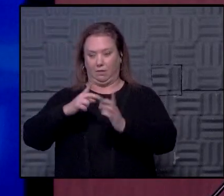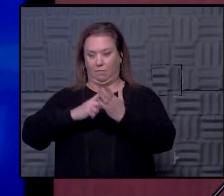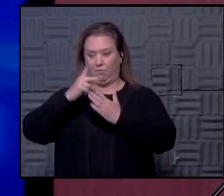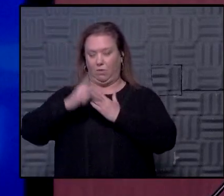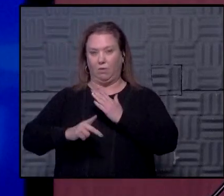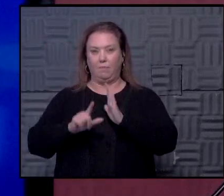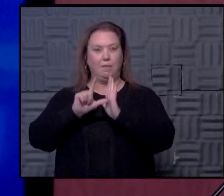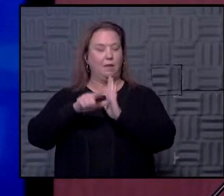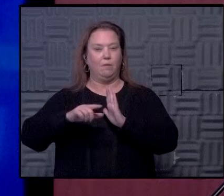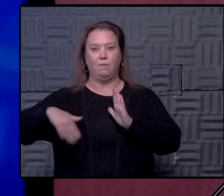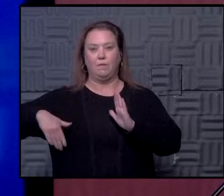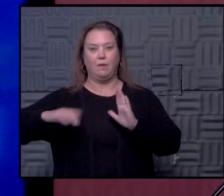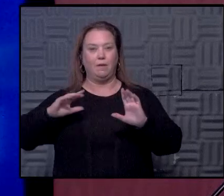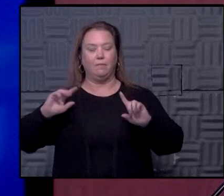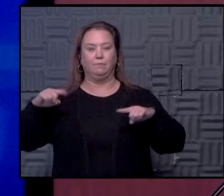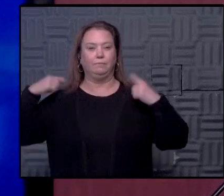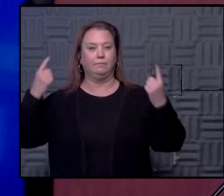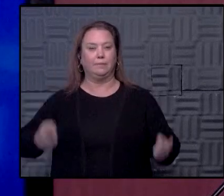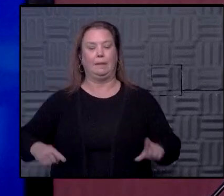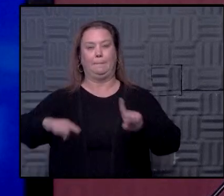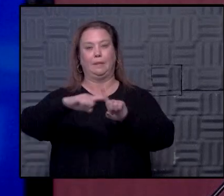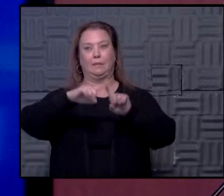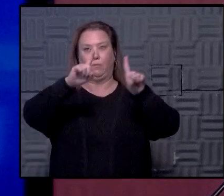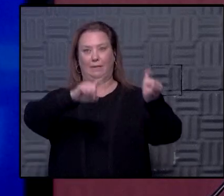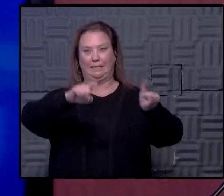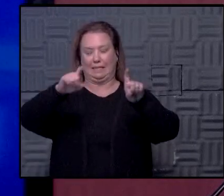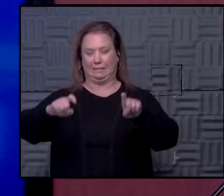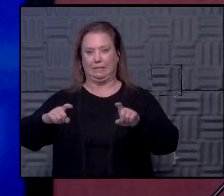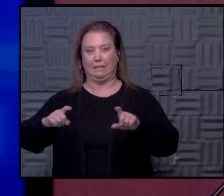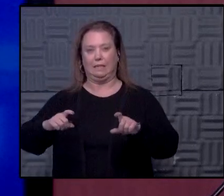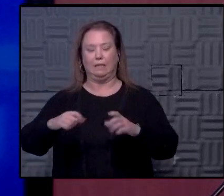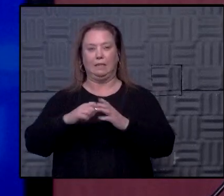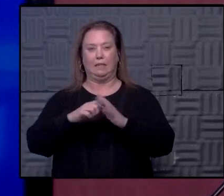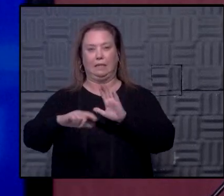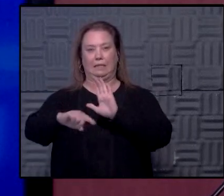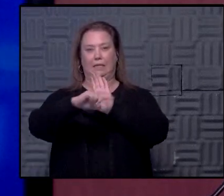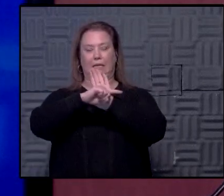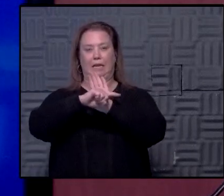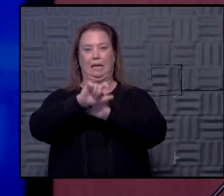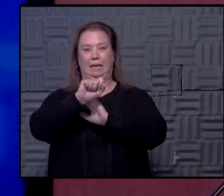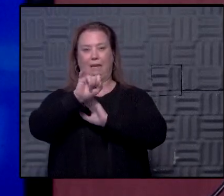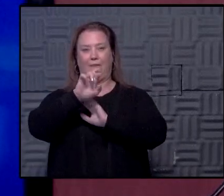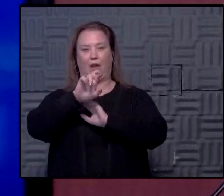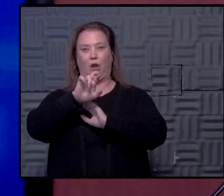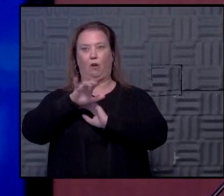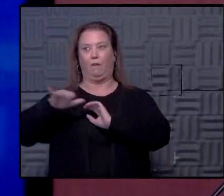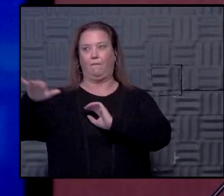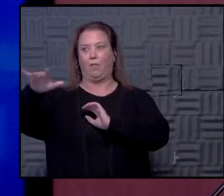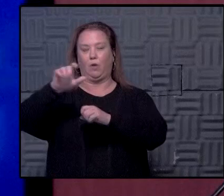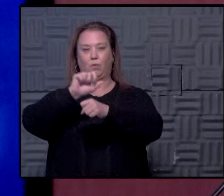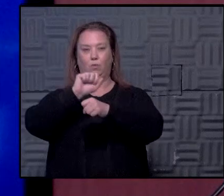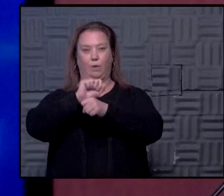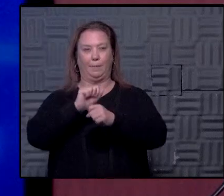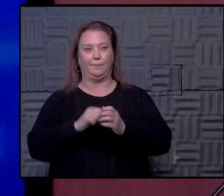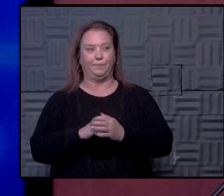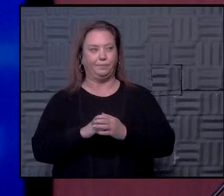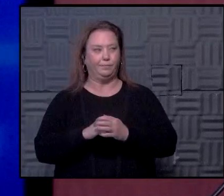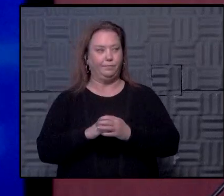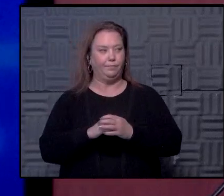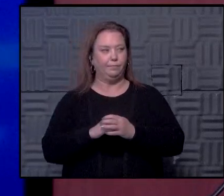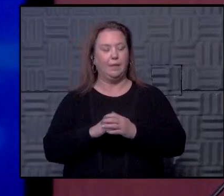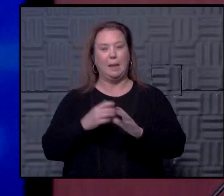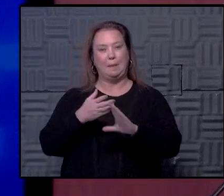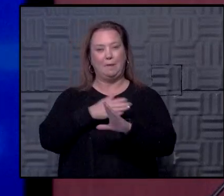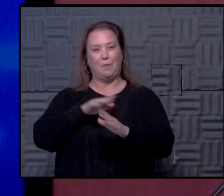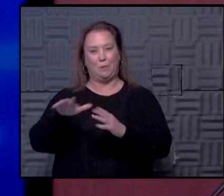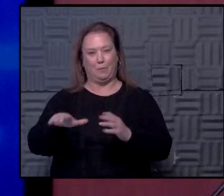learned later, and we've not had any other positives here. So we've tested ourselves, and actually the negative airflow room is working. And before we move from our spots, we put our mask back